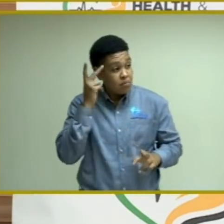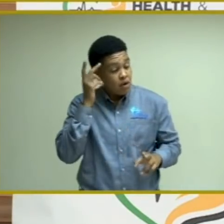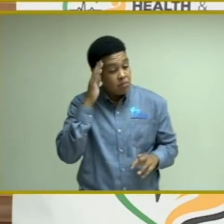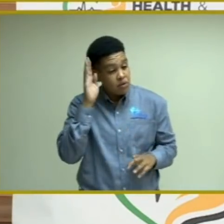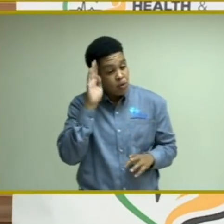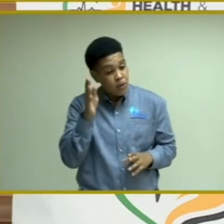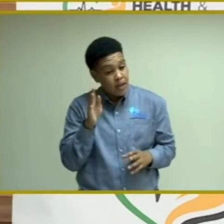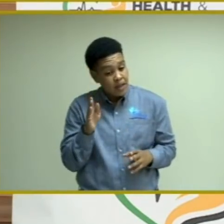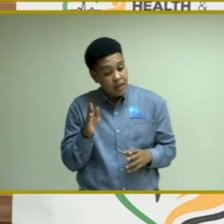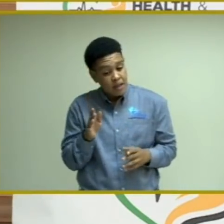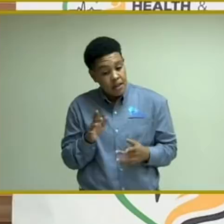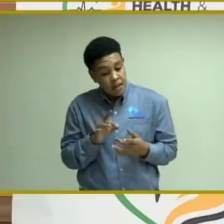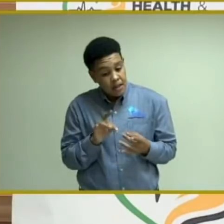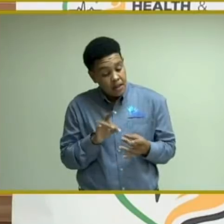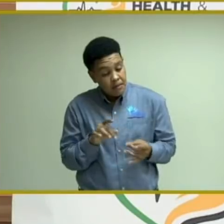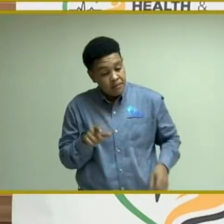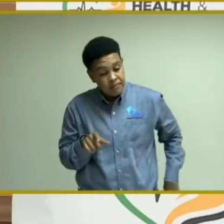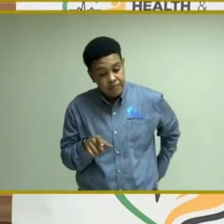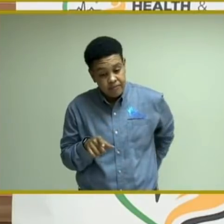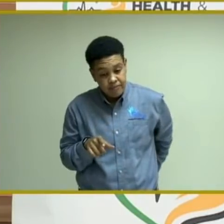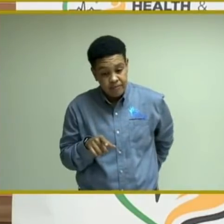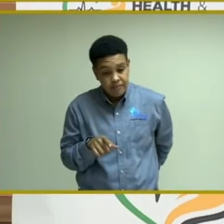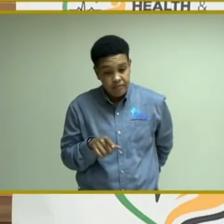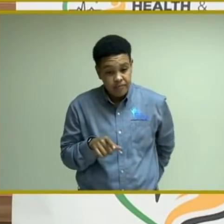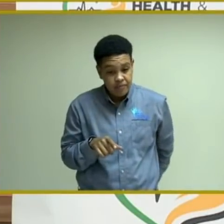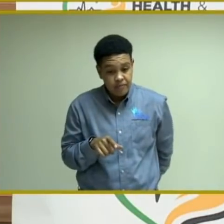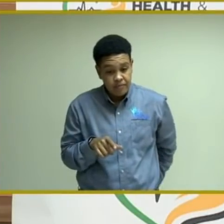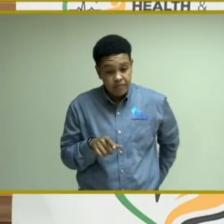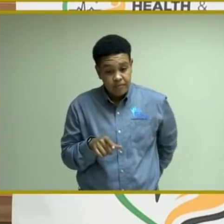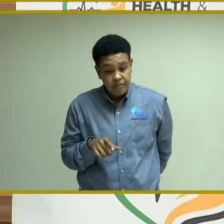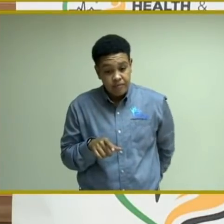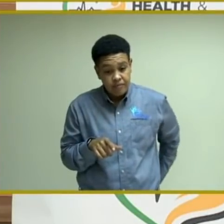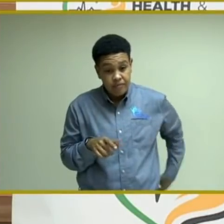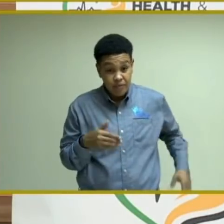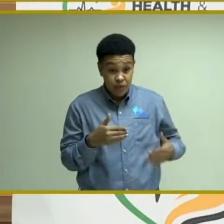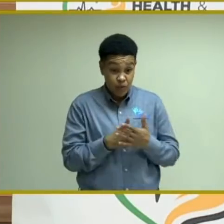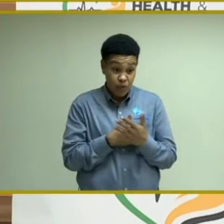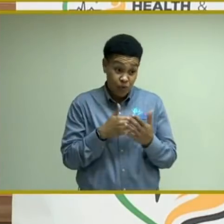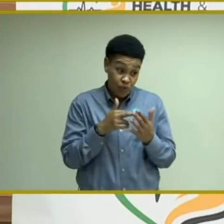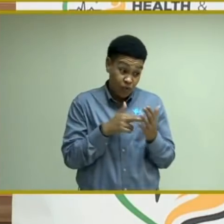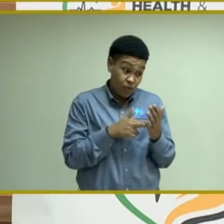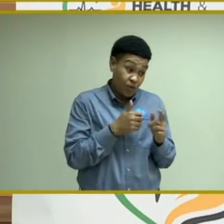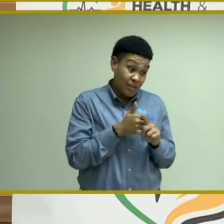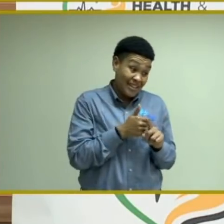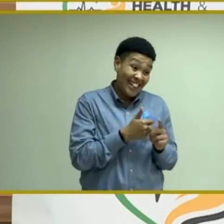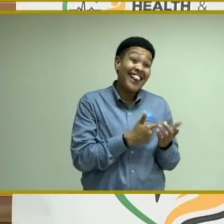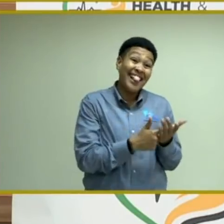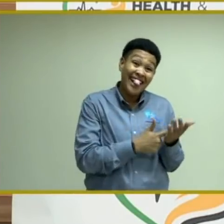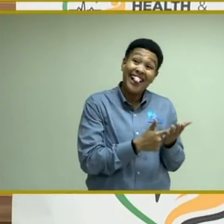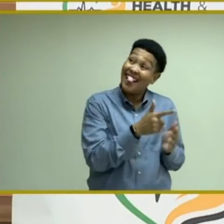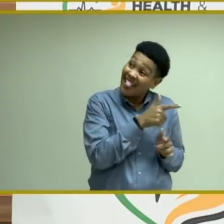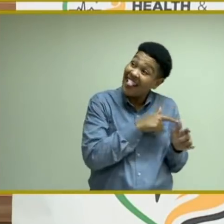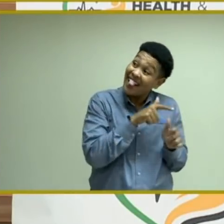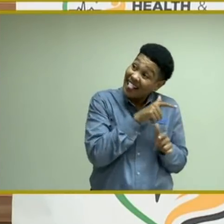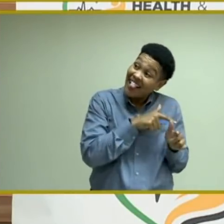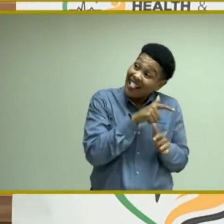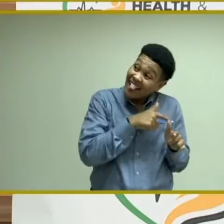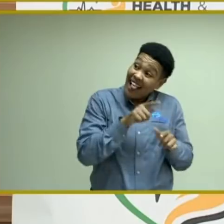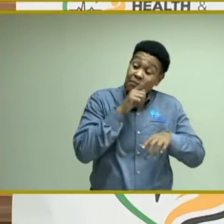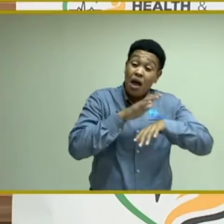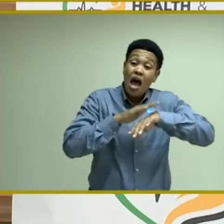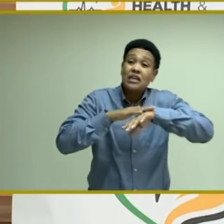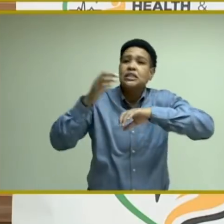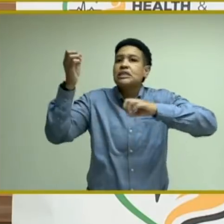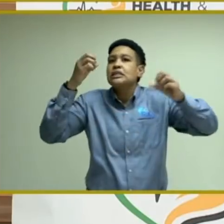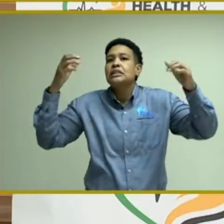will address the new measures which have been the subject of cabinet deliberations and